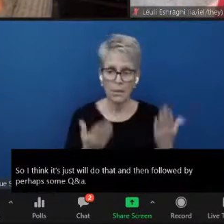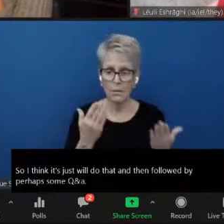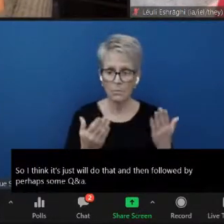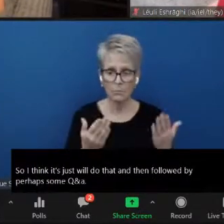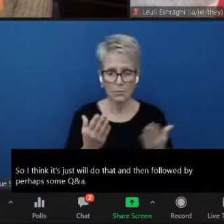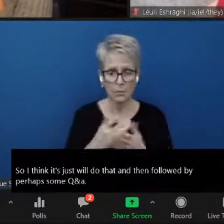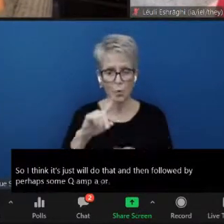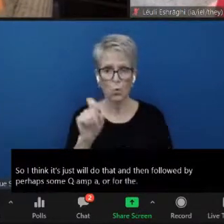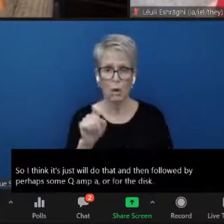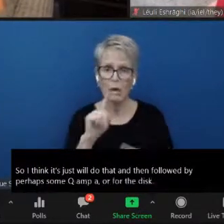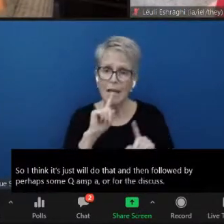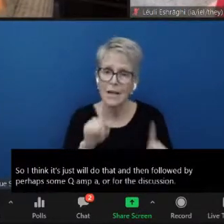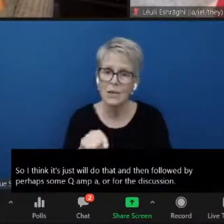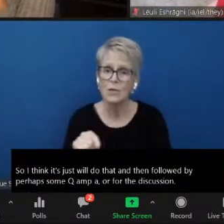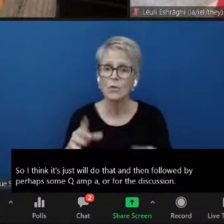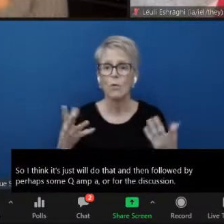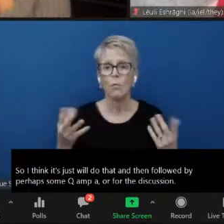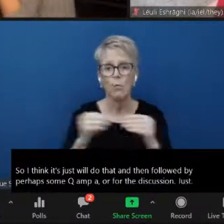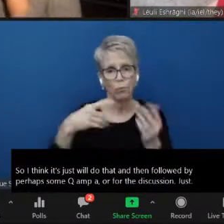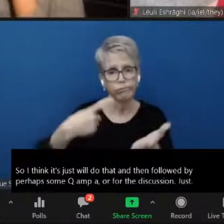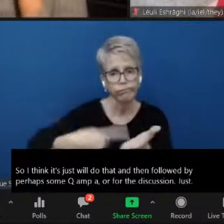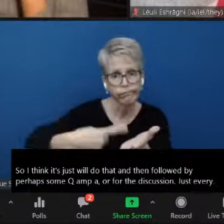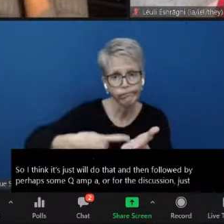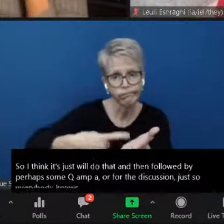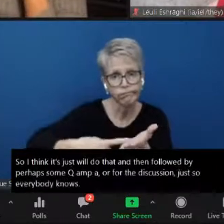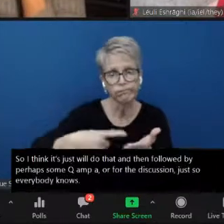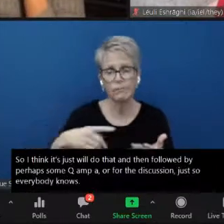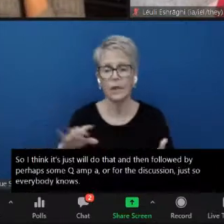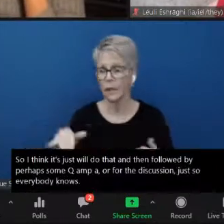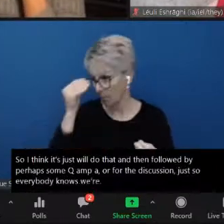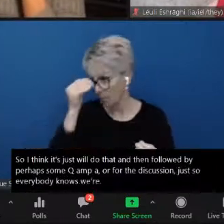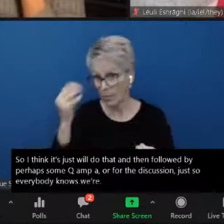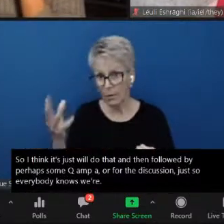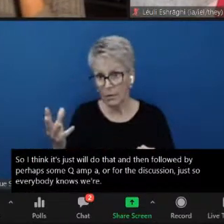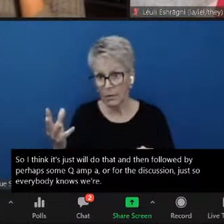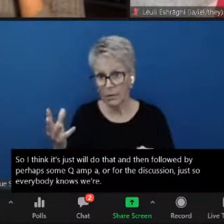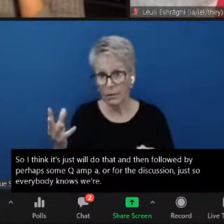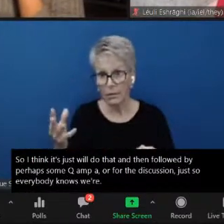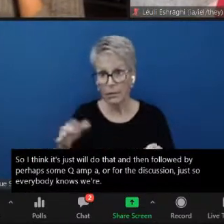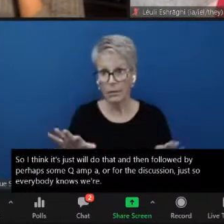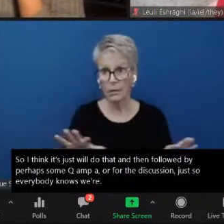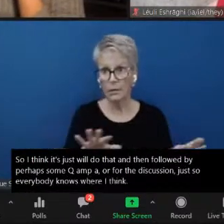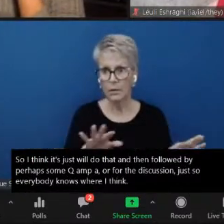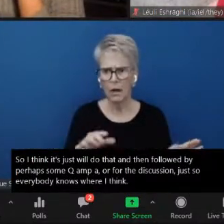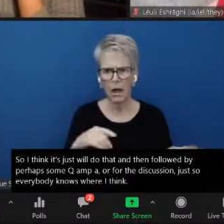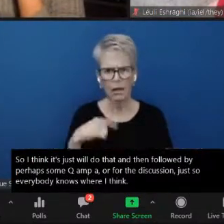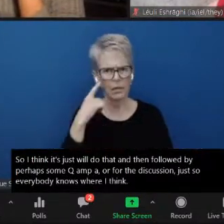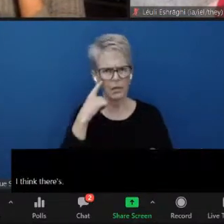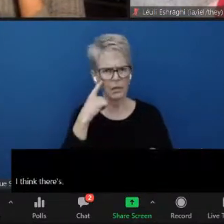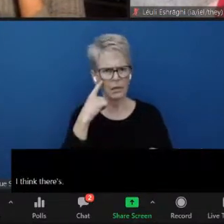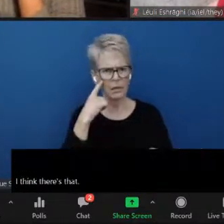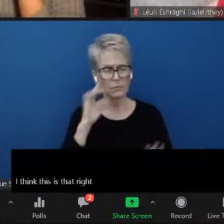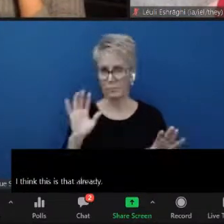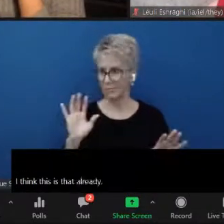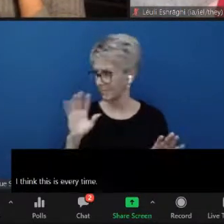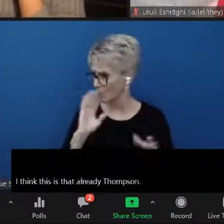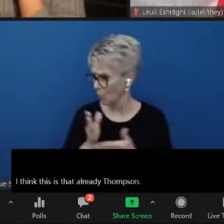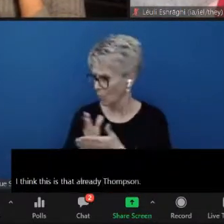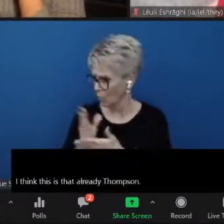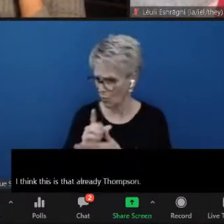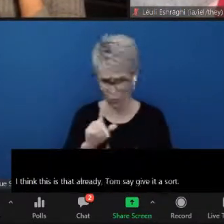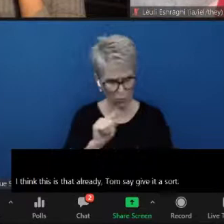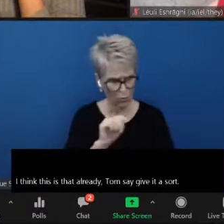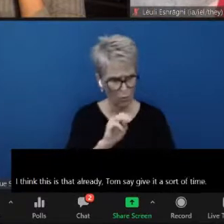or further discussion, just so everybody knows where, I think, is that all right, Thomas, to give a